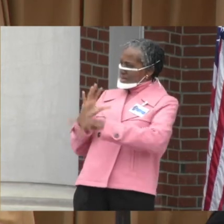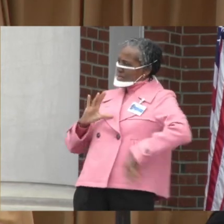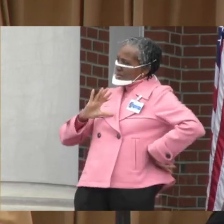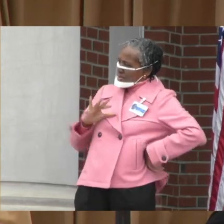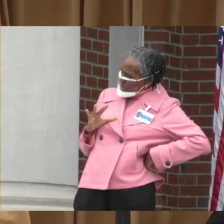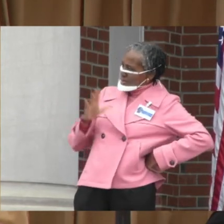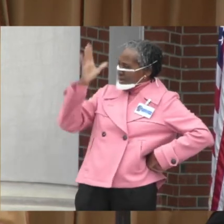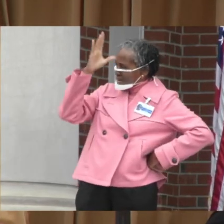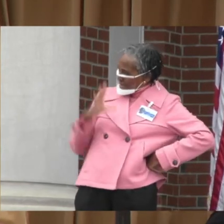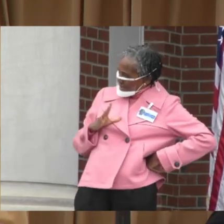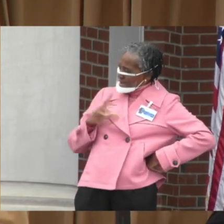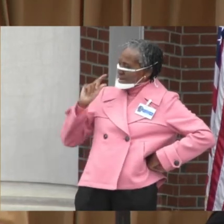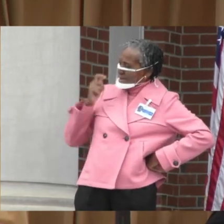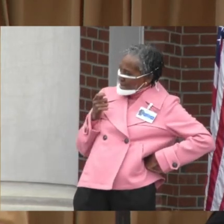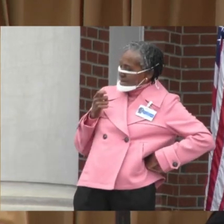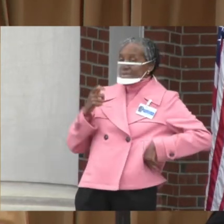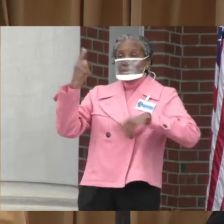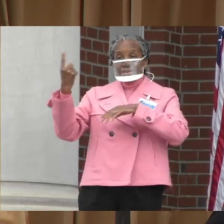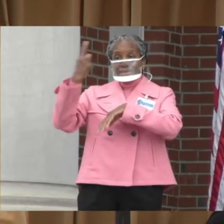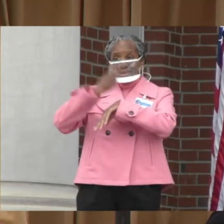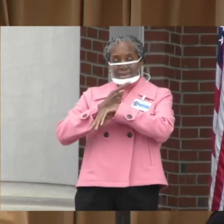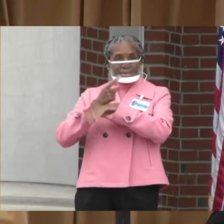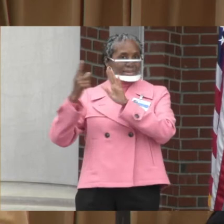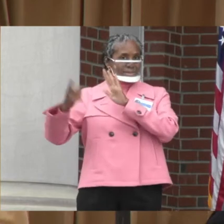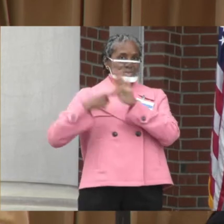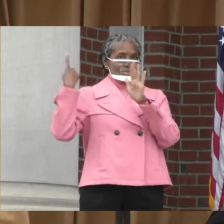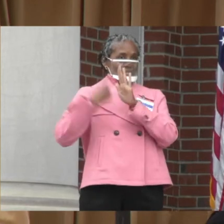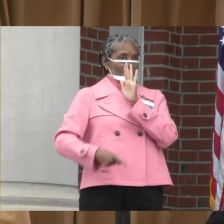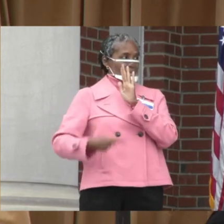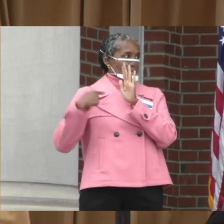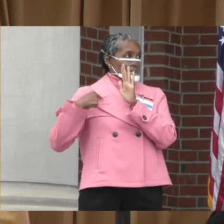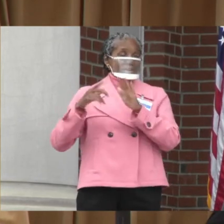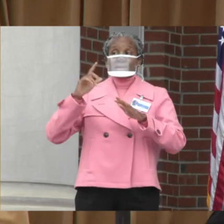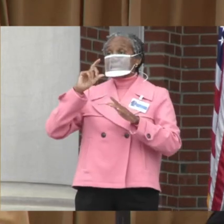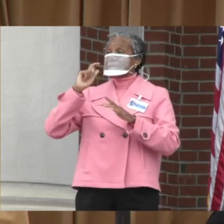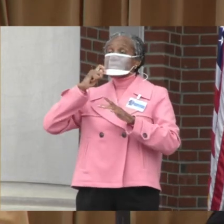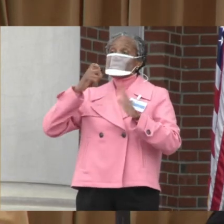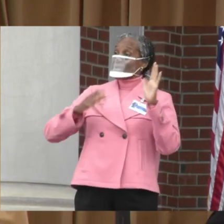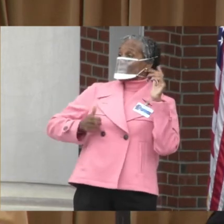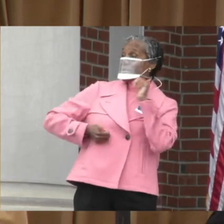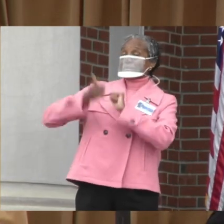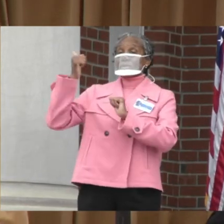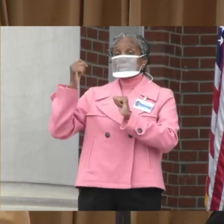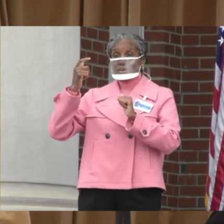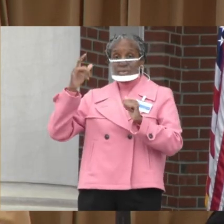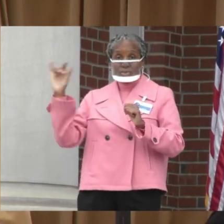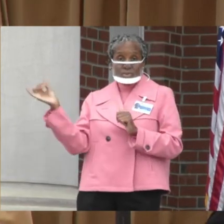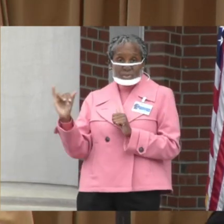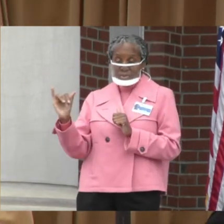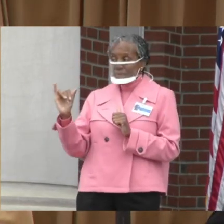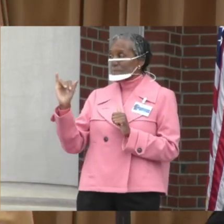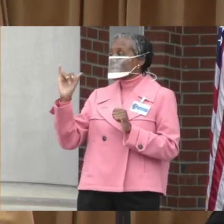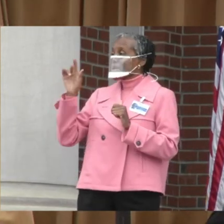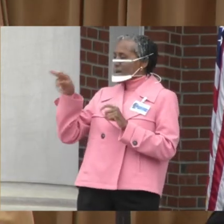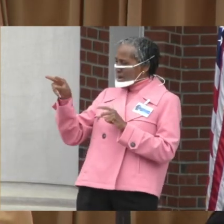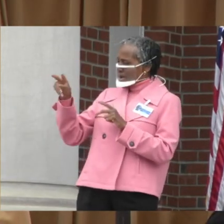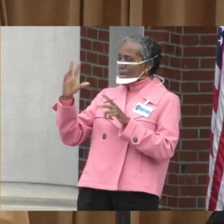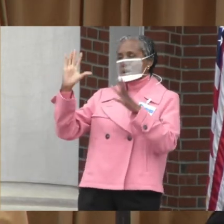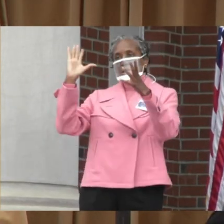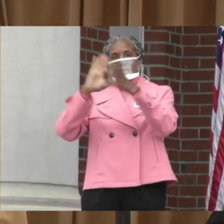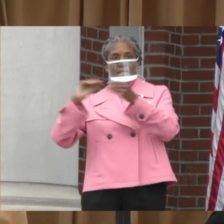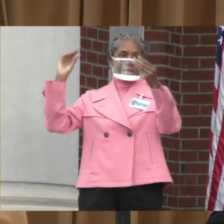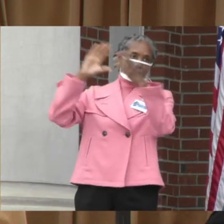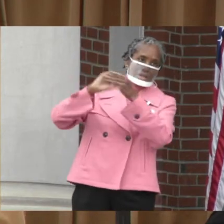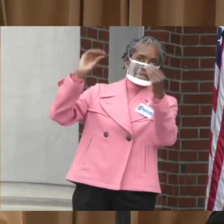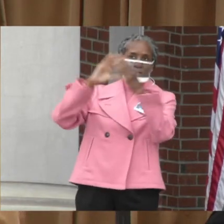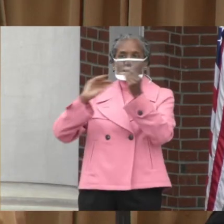cat. Today, I stand corrected. He's the coolest of them all. And I could say amazing things about the